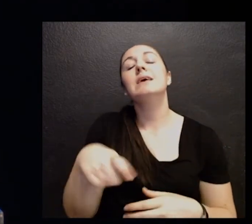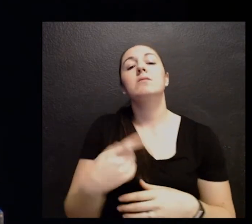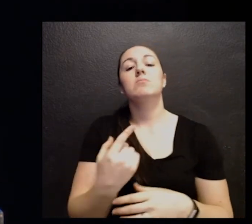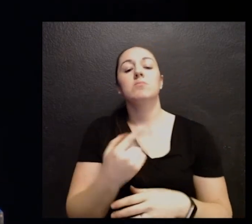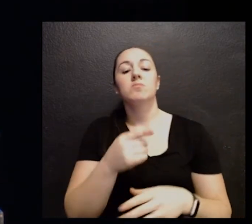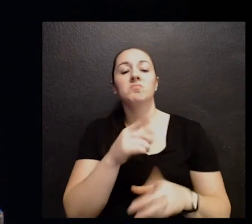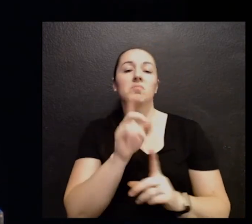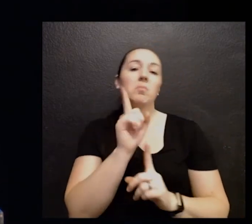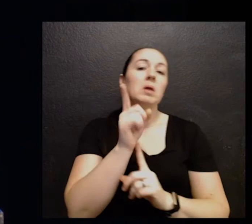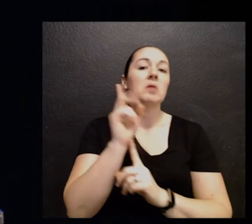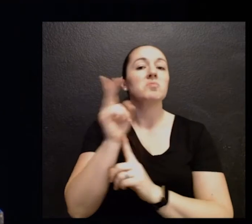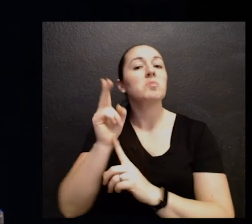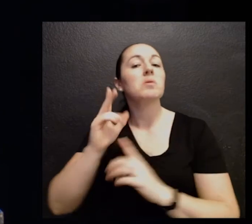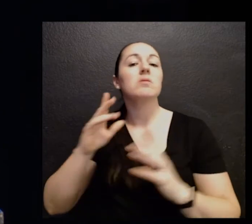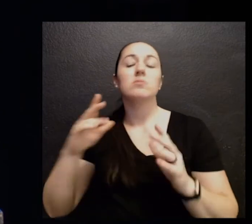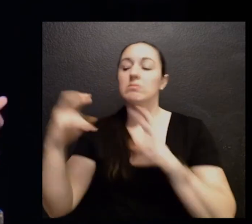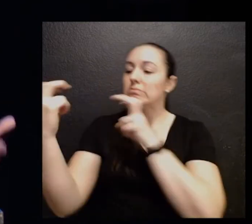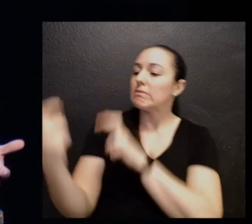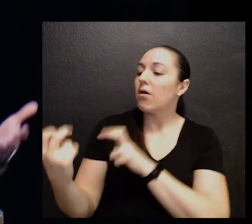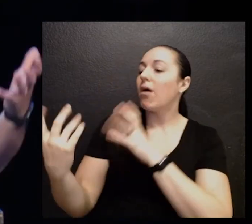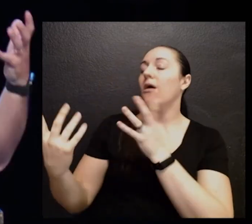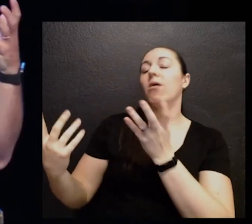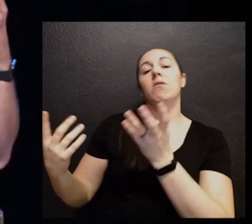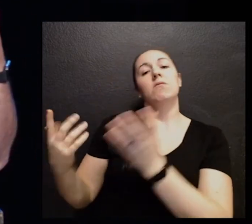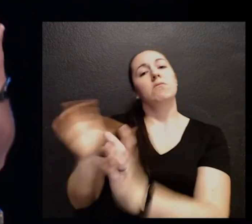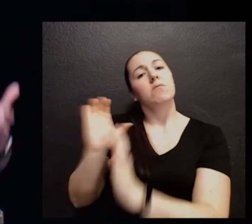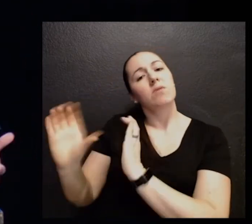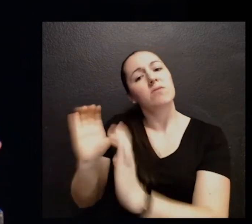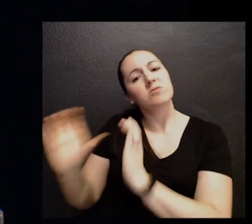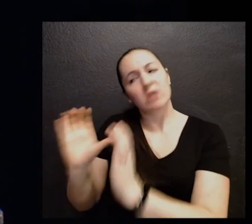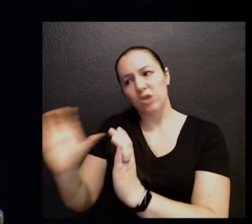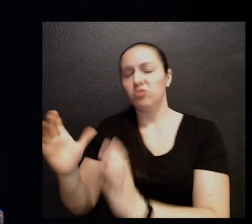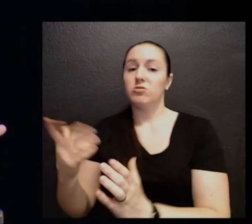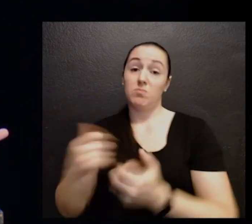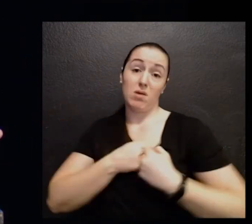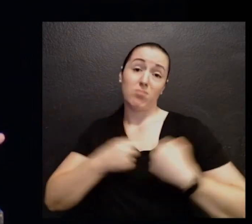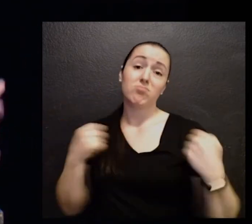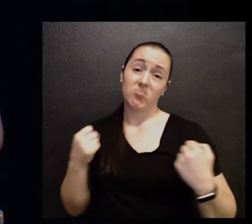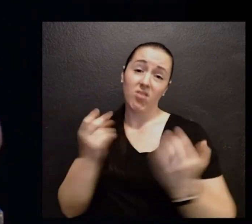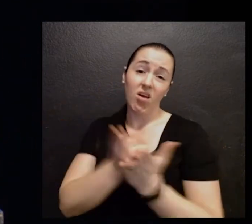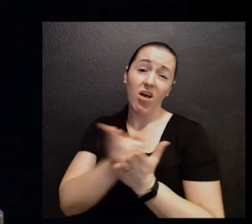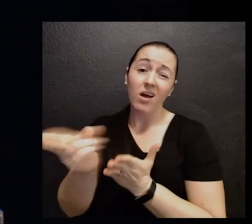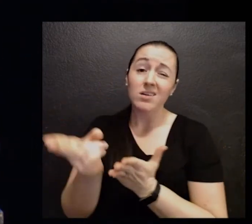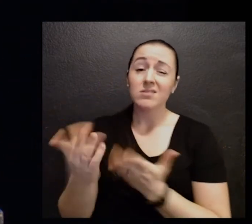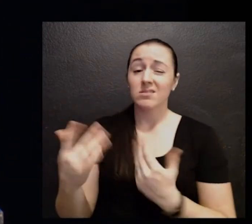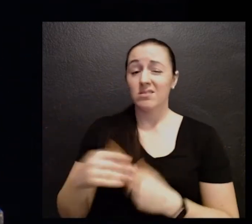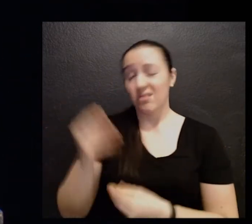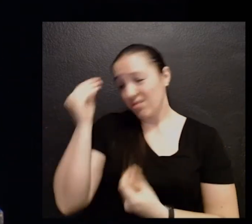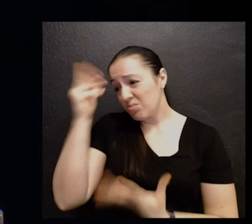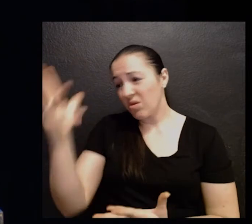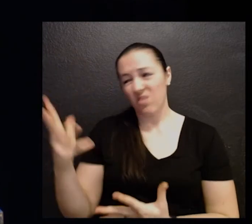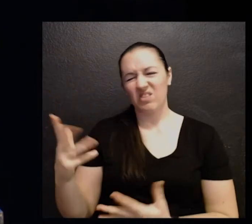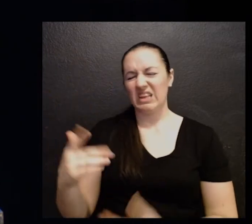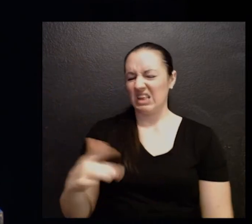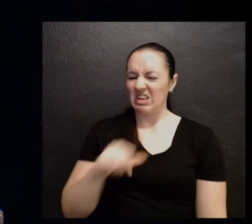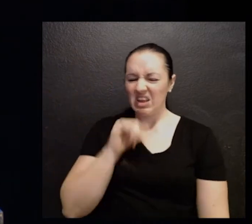down and have a conversation and be real and like, I'm not doing okay. This weight is really